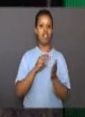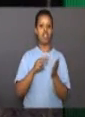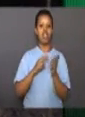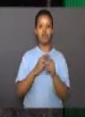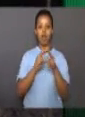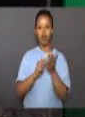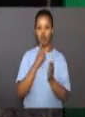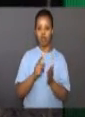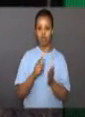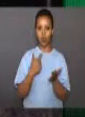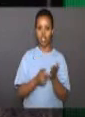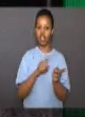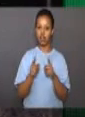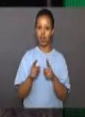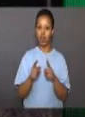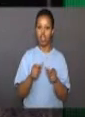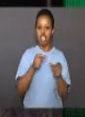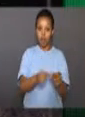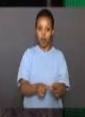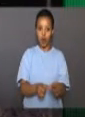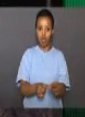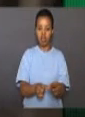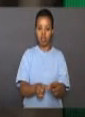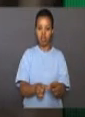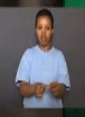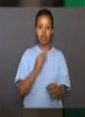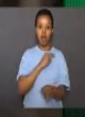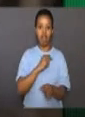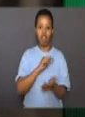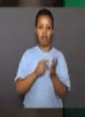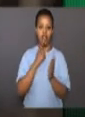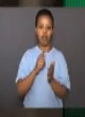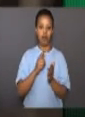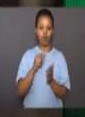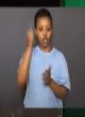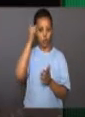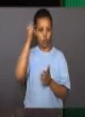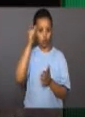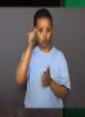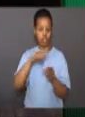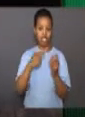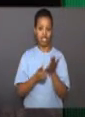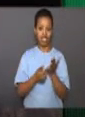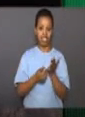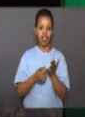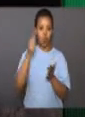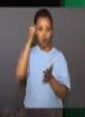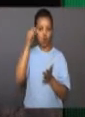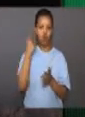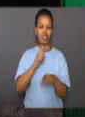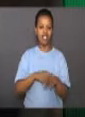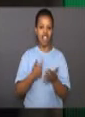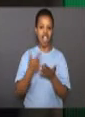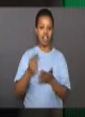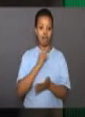are considered to be the fixed action pattern of the male bowerbird. The female